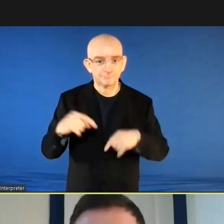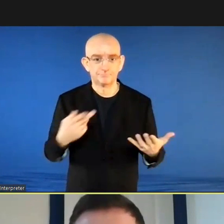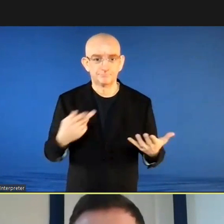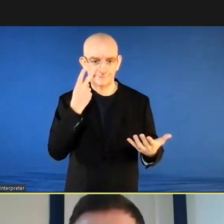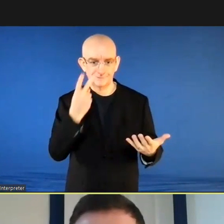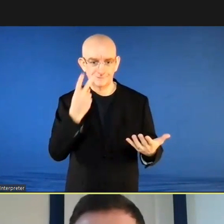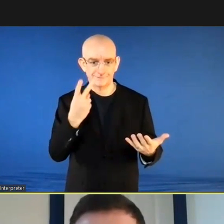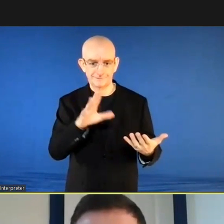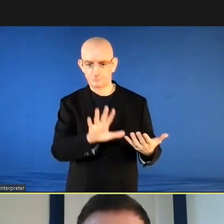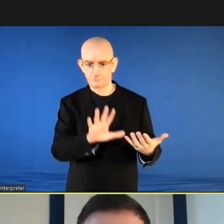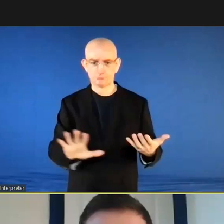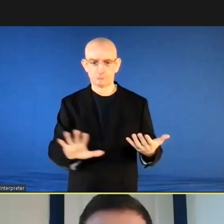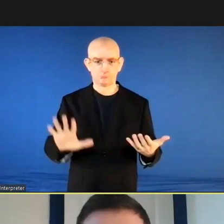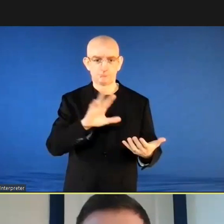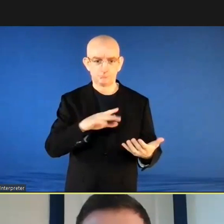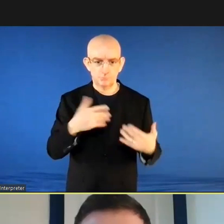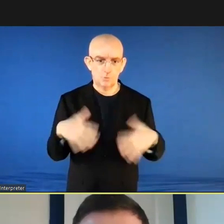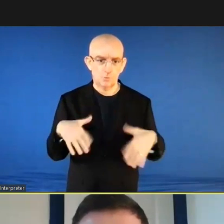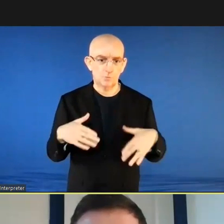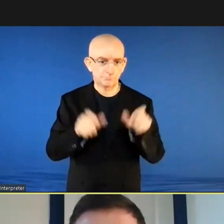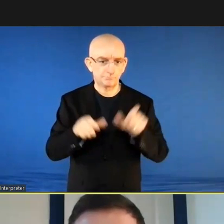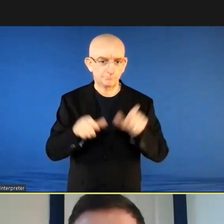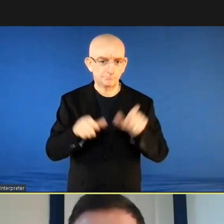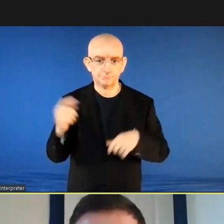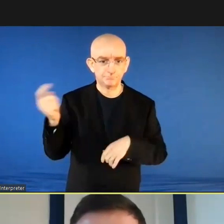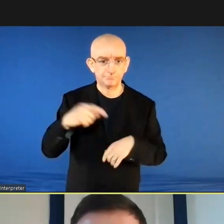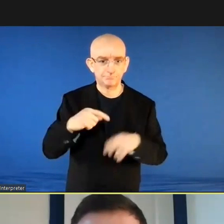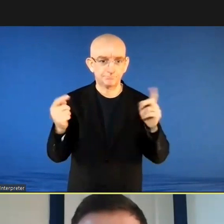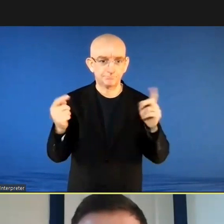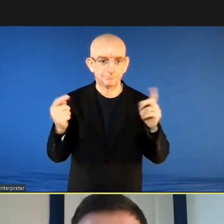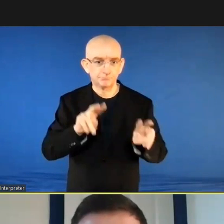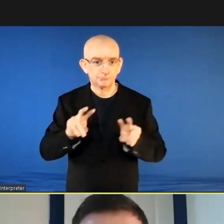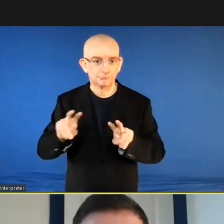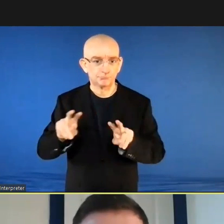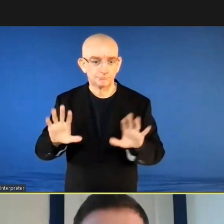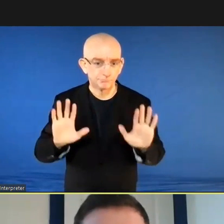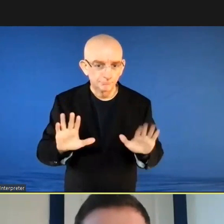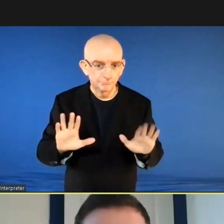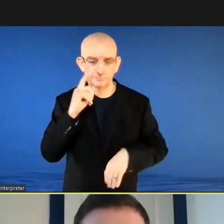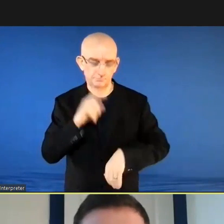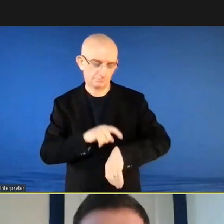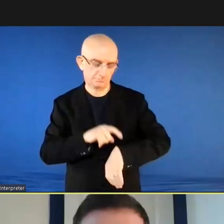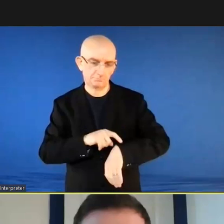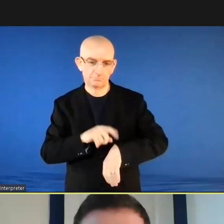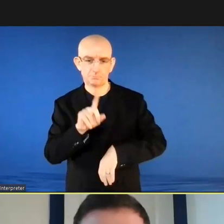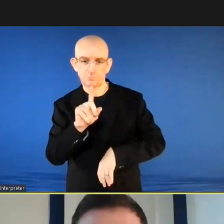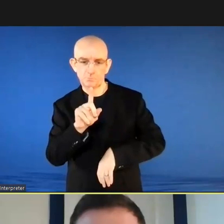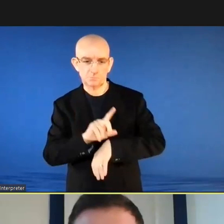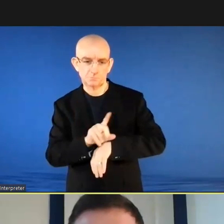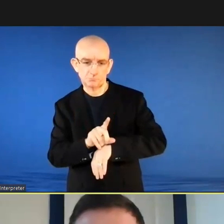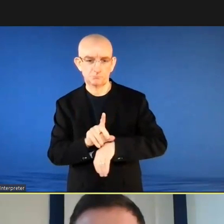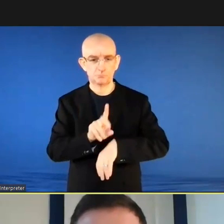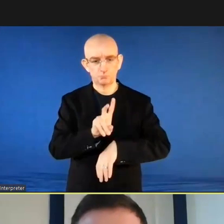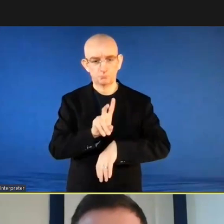joining now. So we'll give it another minute or so as we've got those numbers climbing, and then